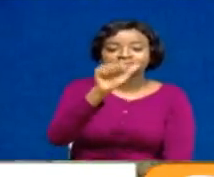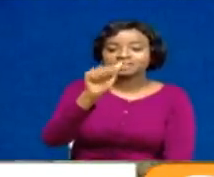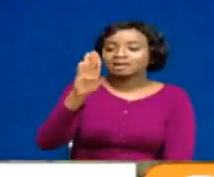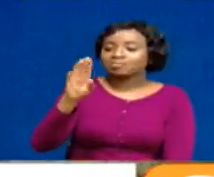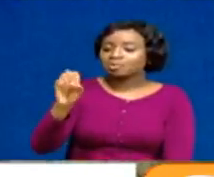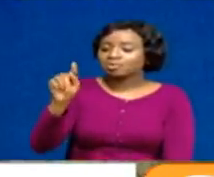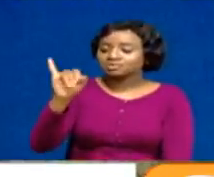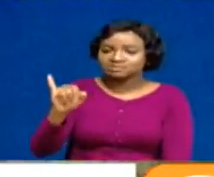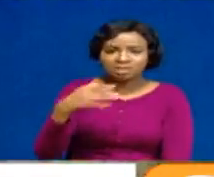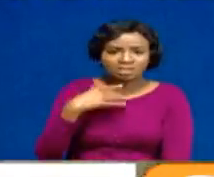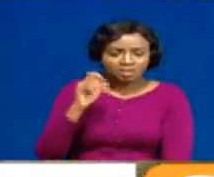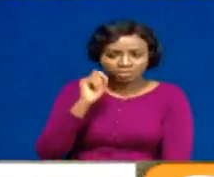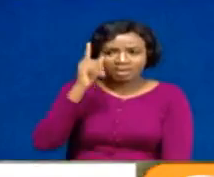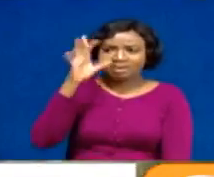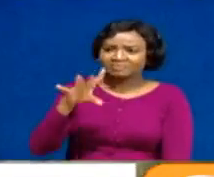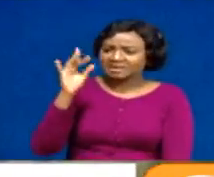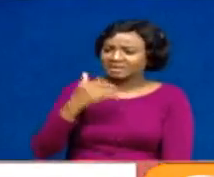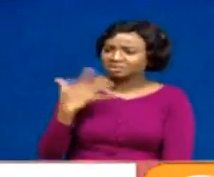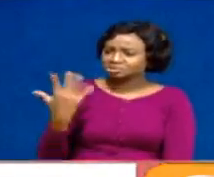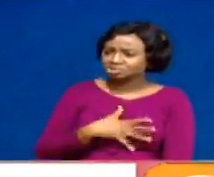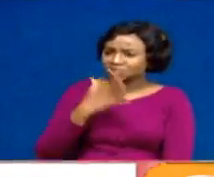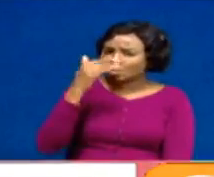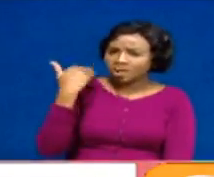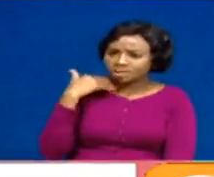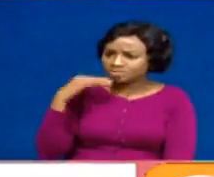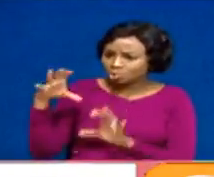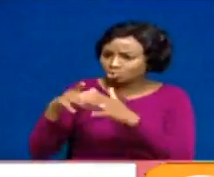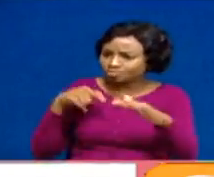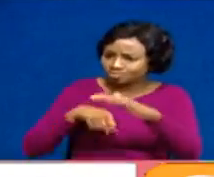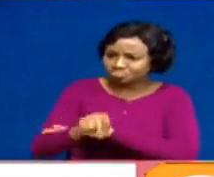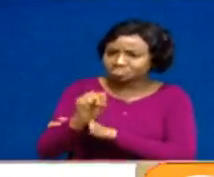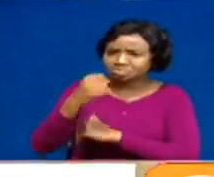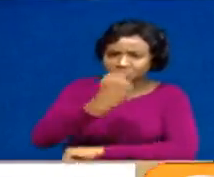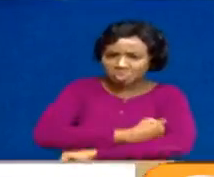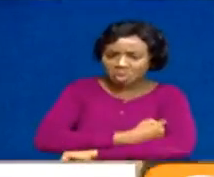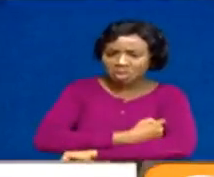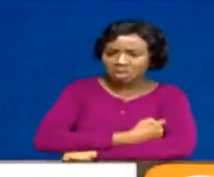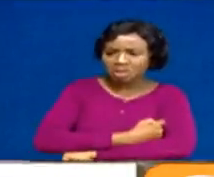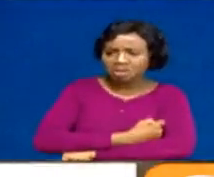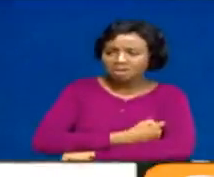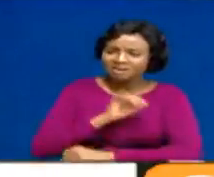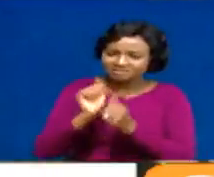up to news of unusual happenings after unknown assailants raided the schools Friday night.